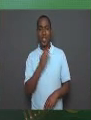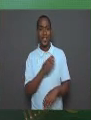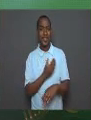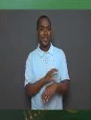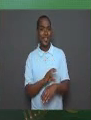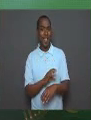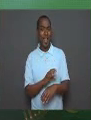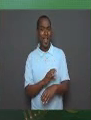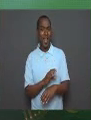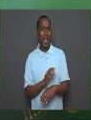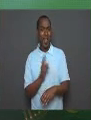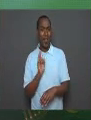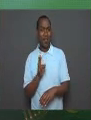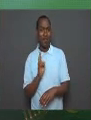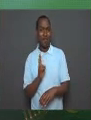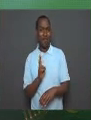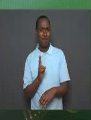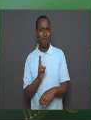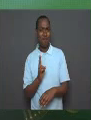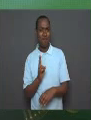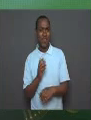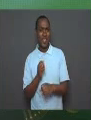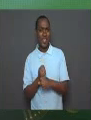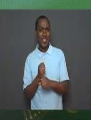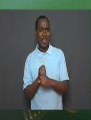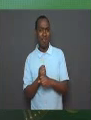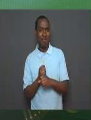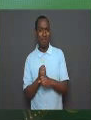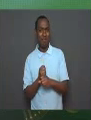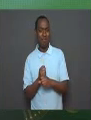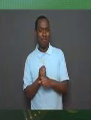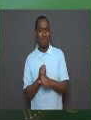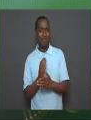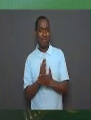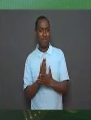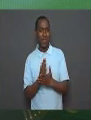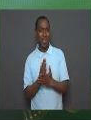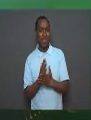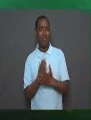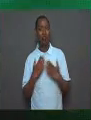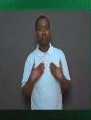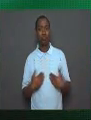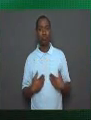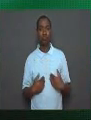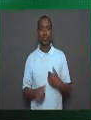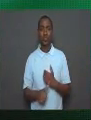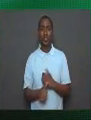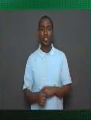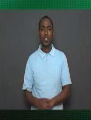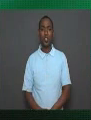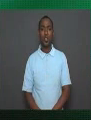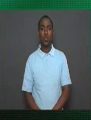work immediately, ensuring that the body is not harmed. There